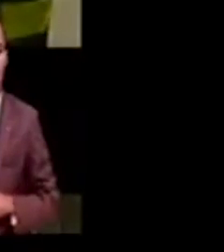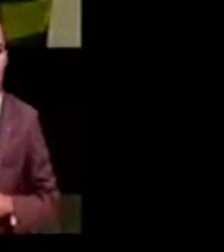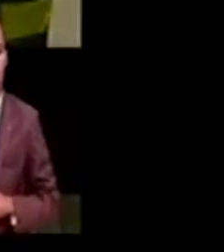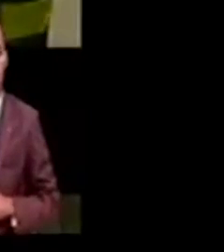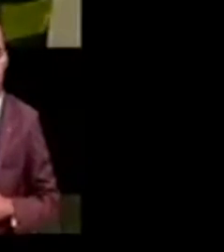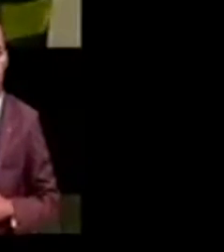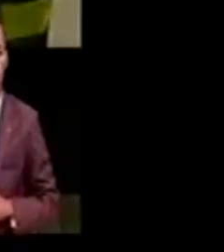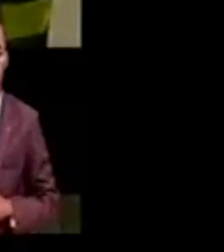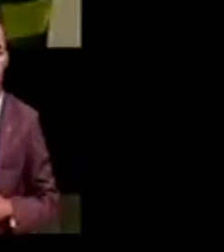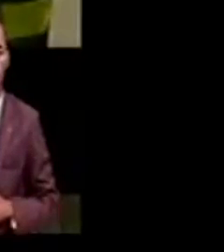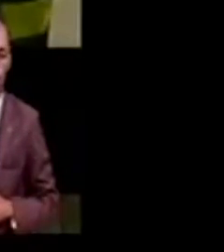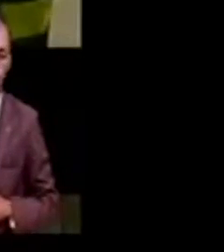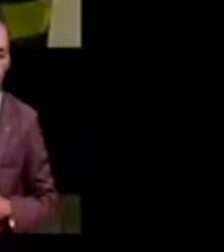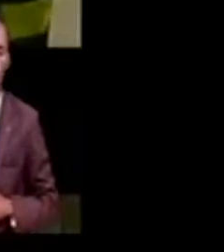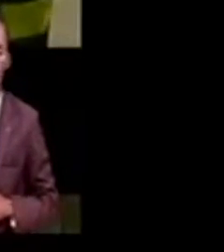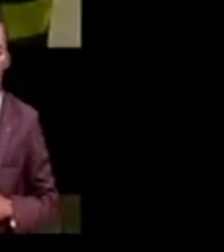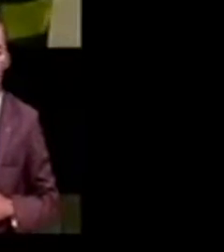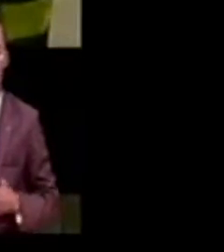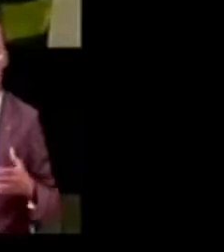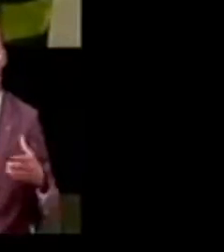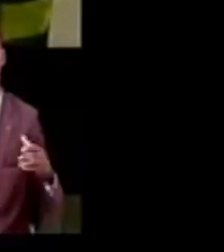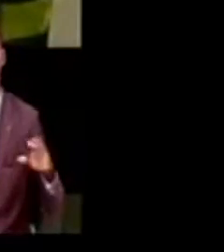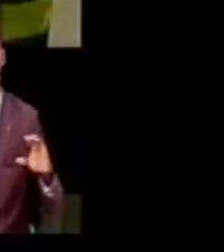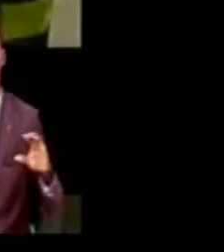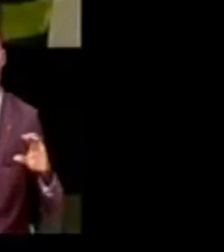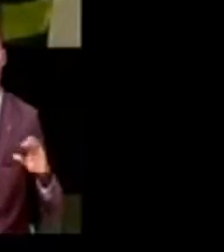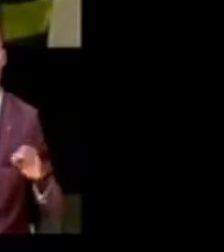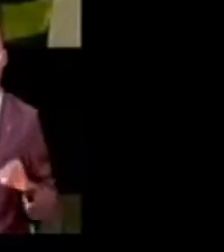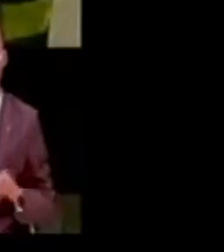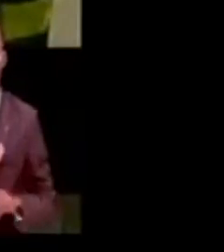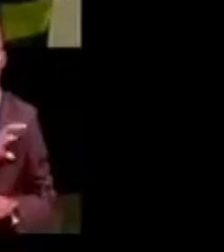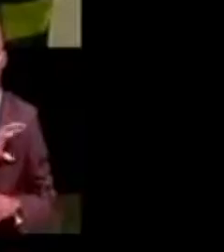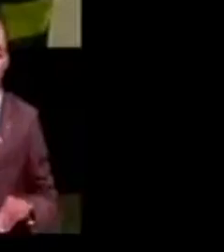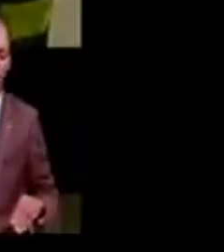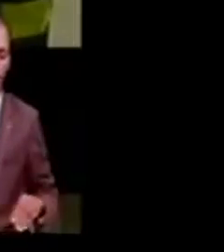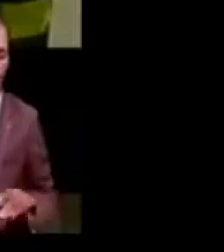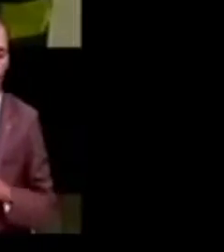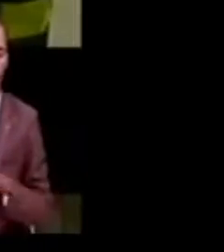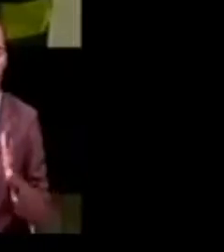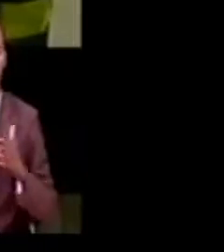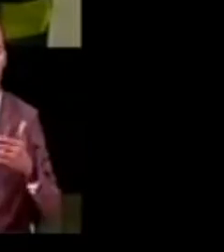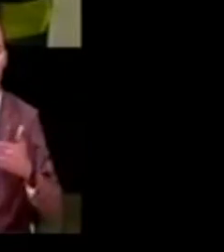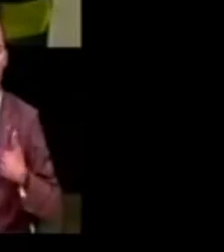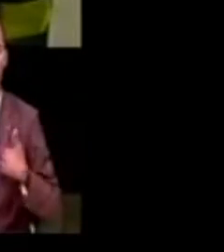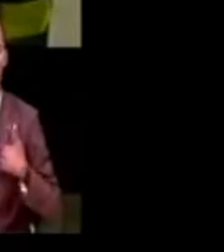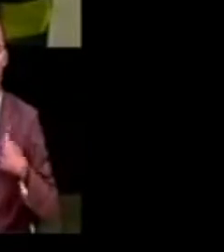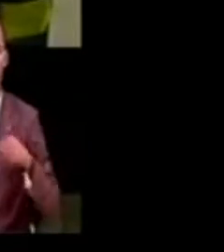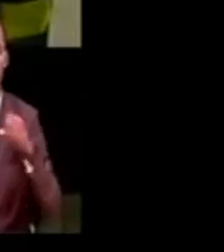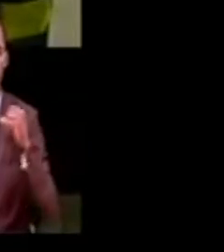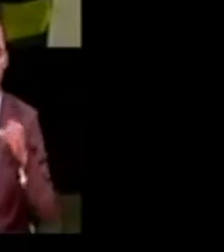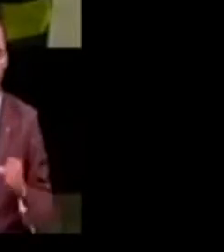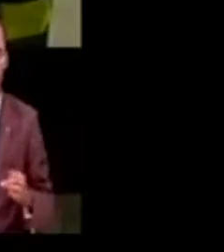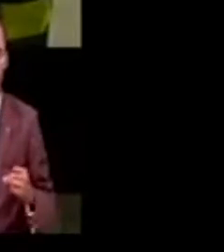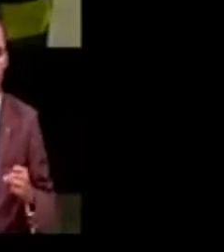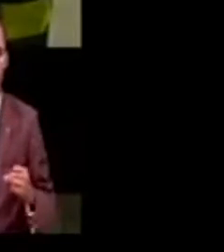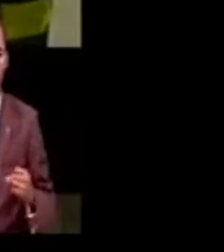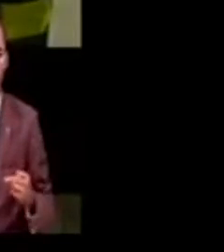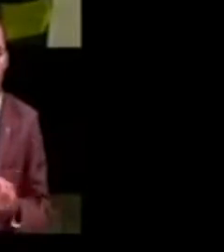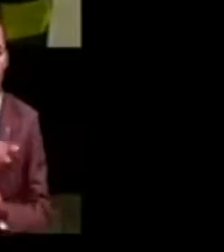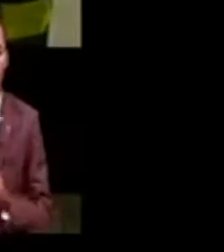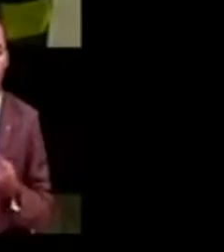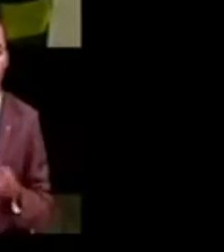the power to bruise your enemy who would your soul